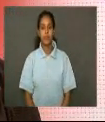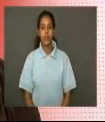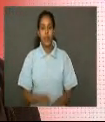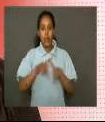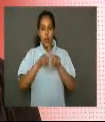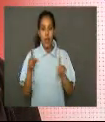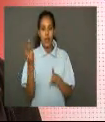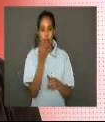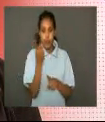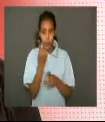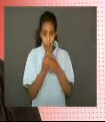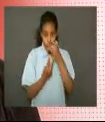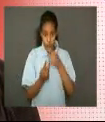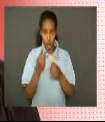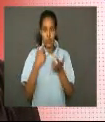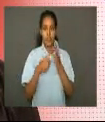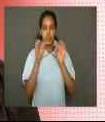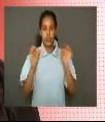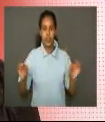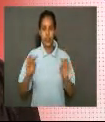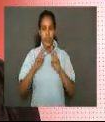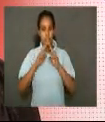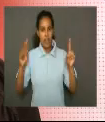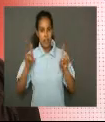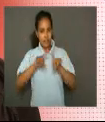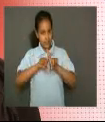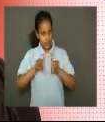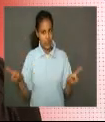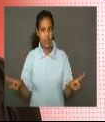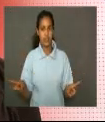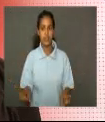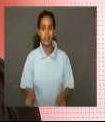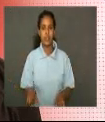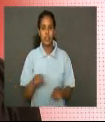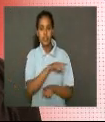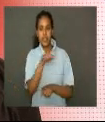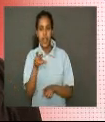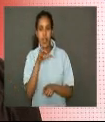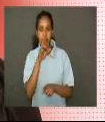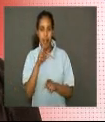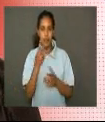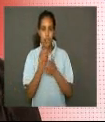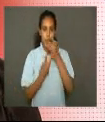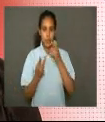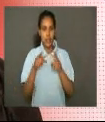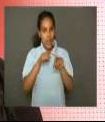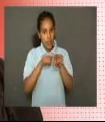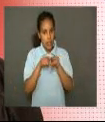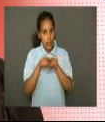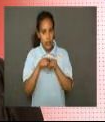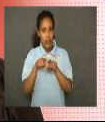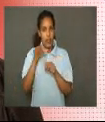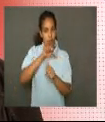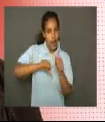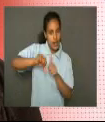While both of these theories are very distinct, they are both in agreement with